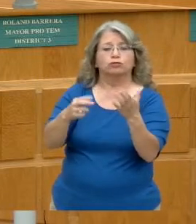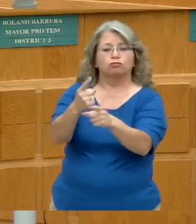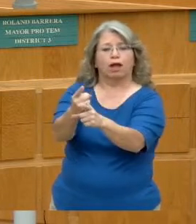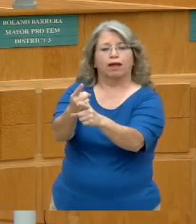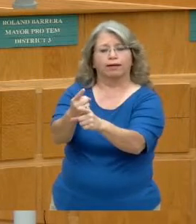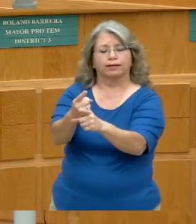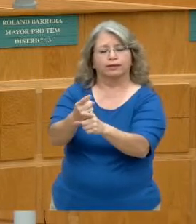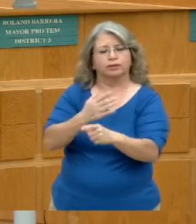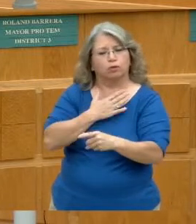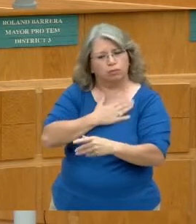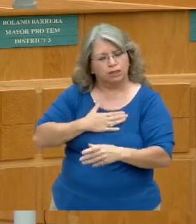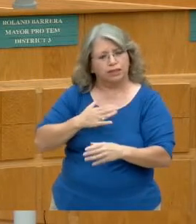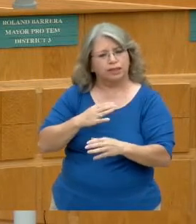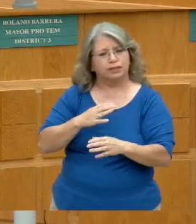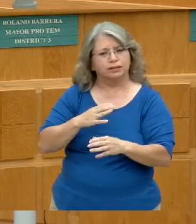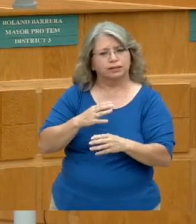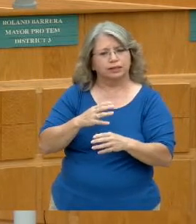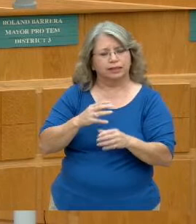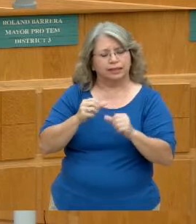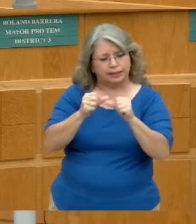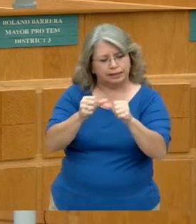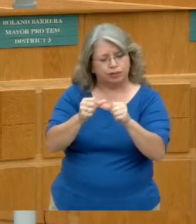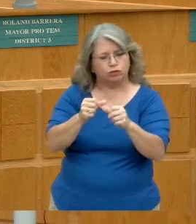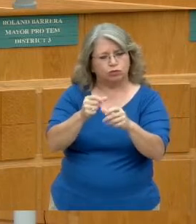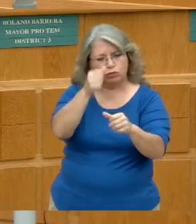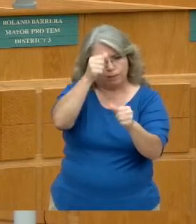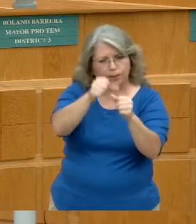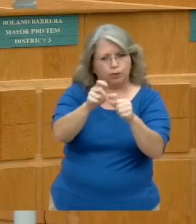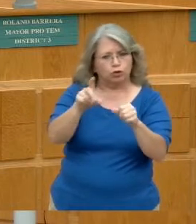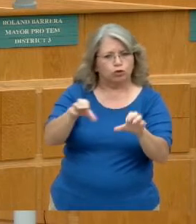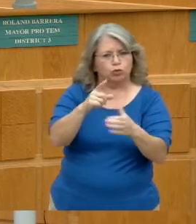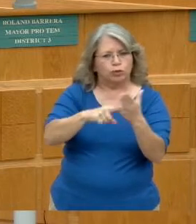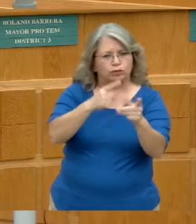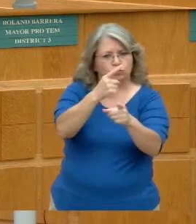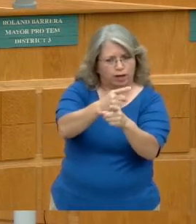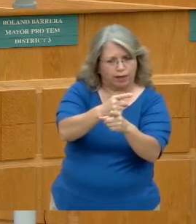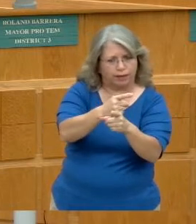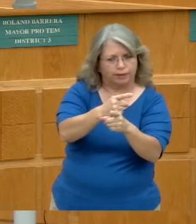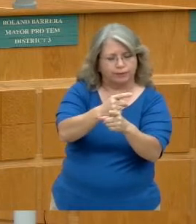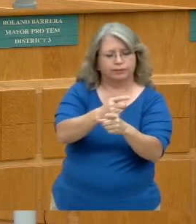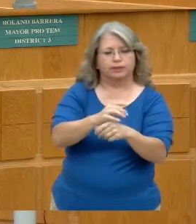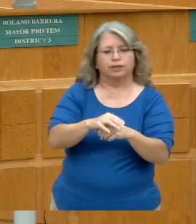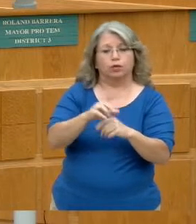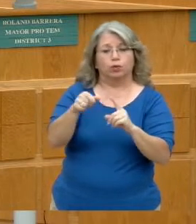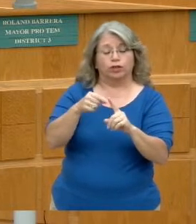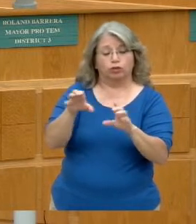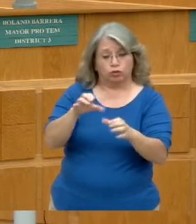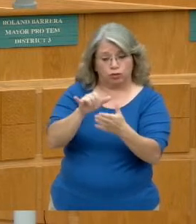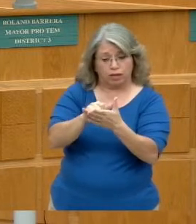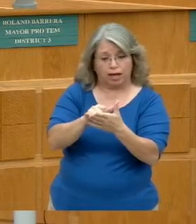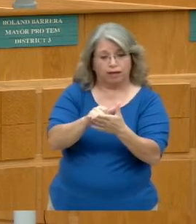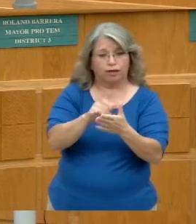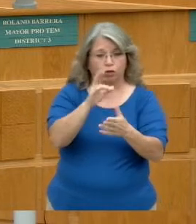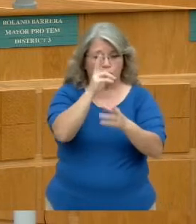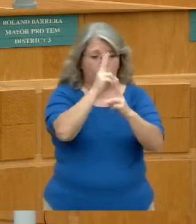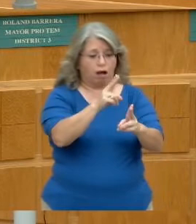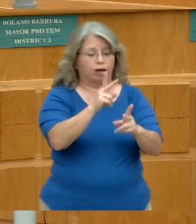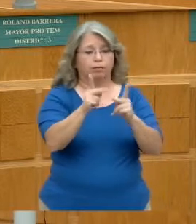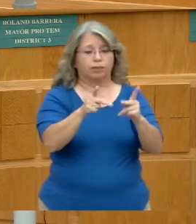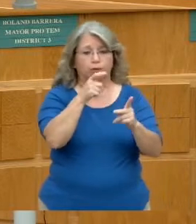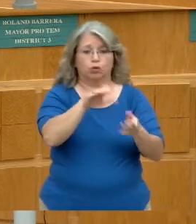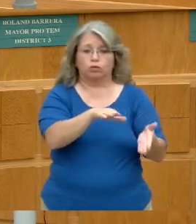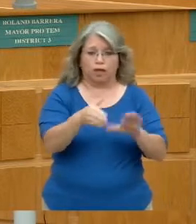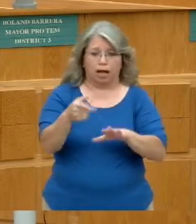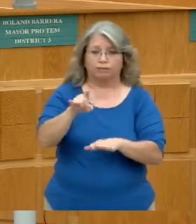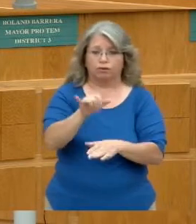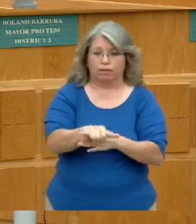to be vigilant, to do what is right. And when you do so, you honor those who gave their life for it. Thanks